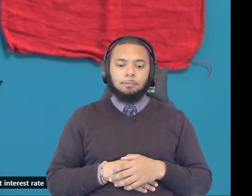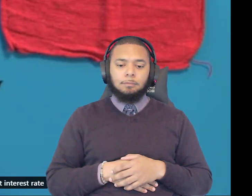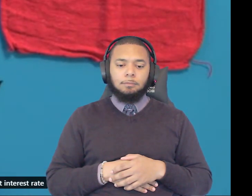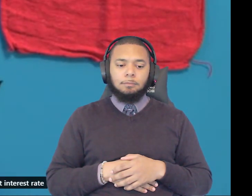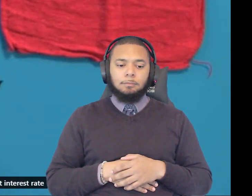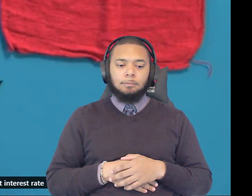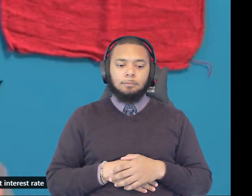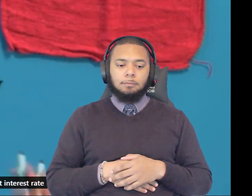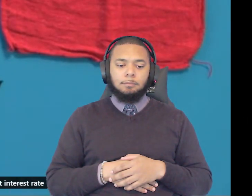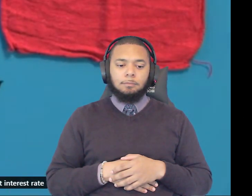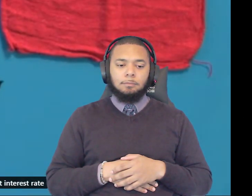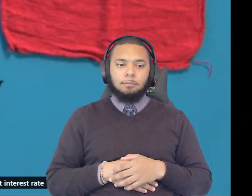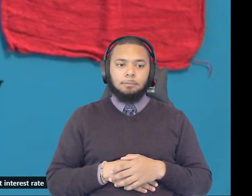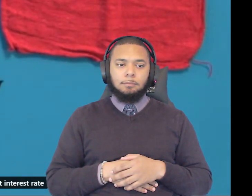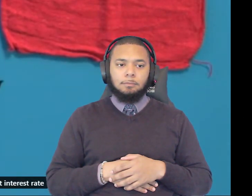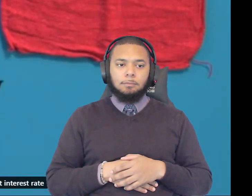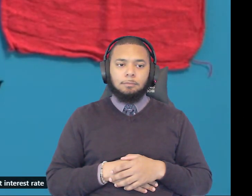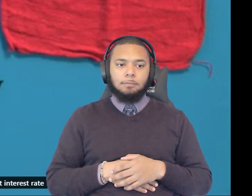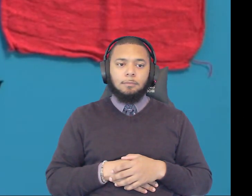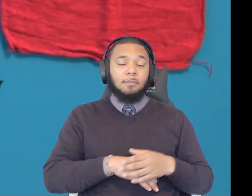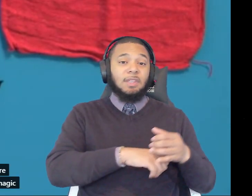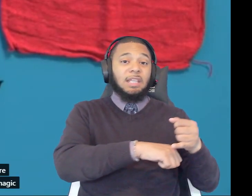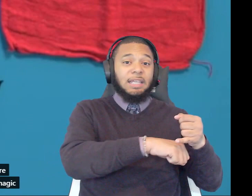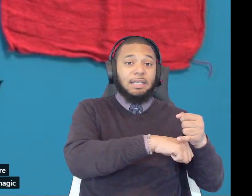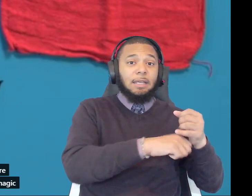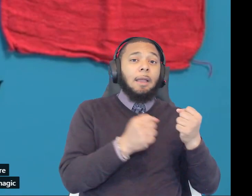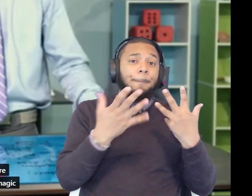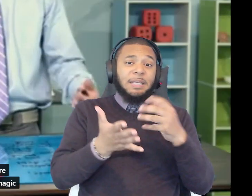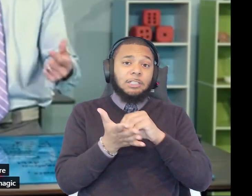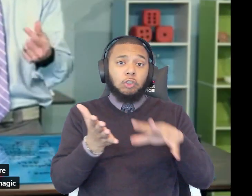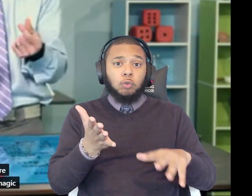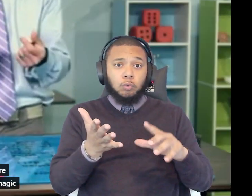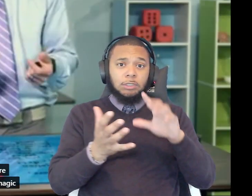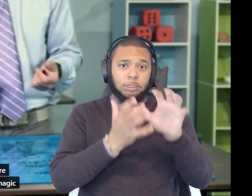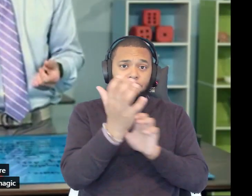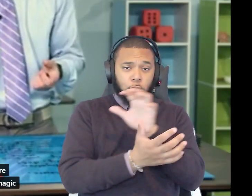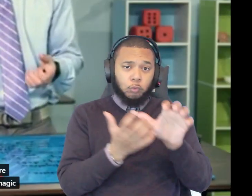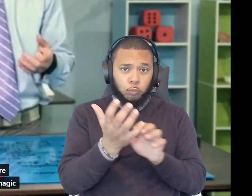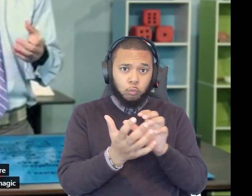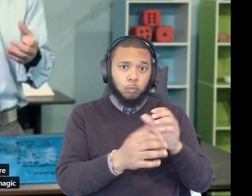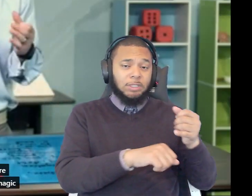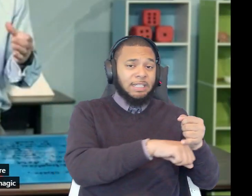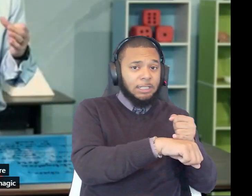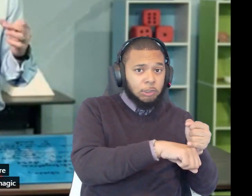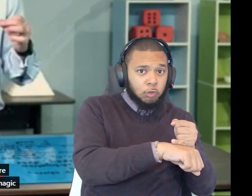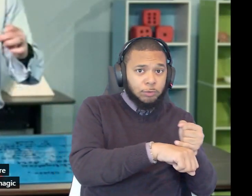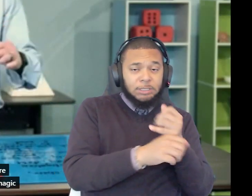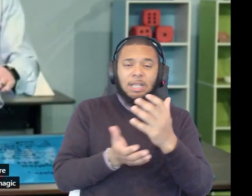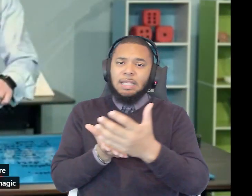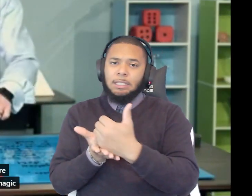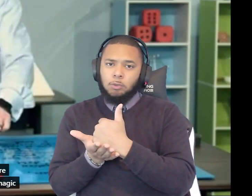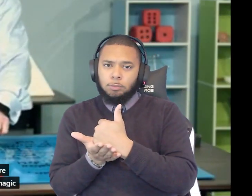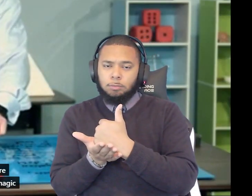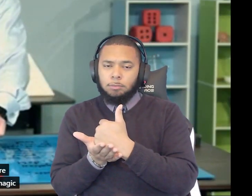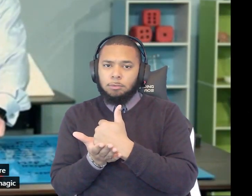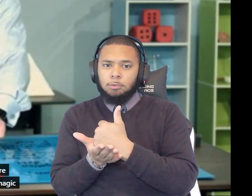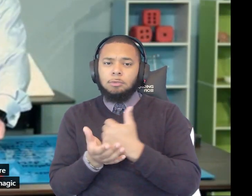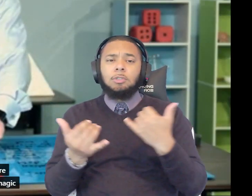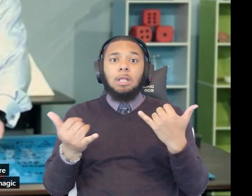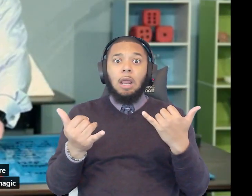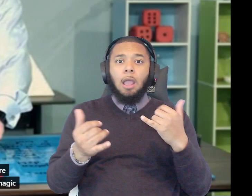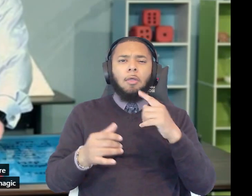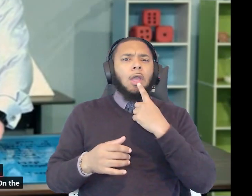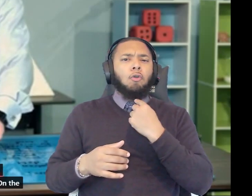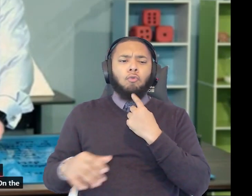A lot of students get interest rate and yield mixed up. So what we're going to do is magically lift